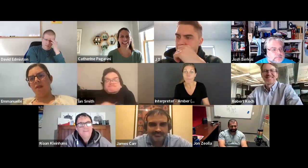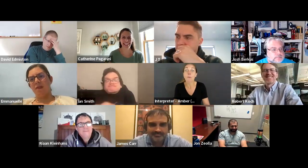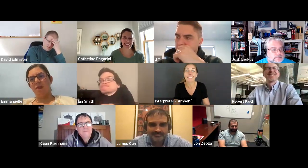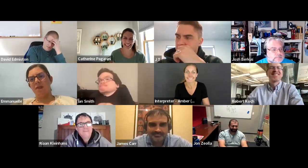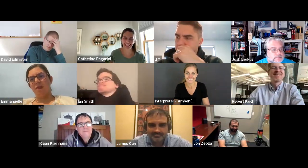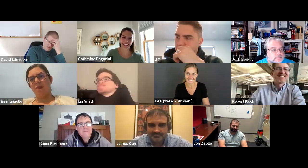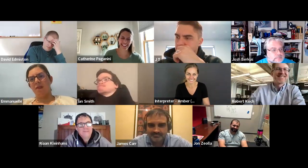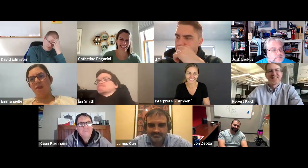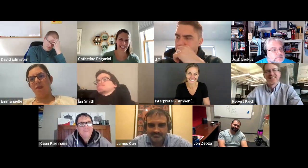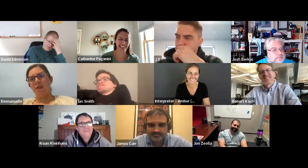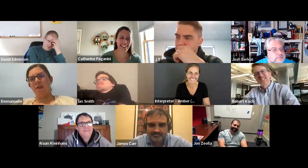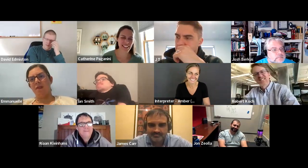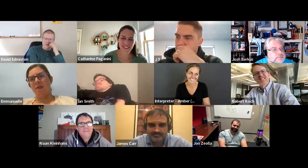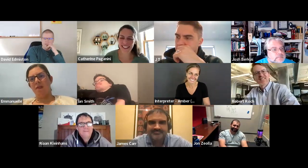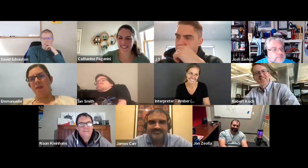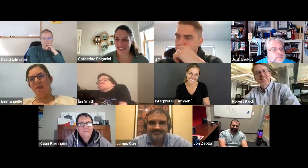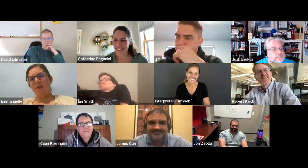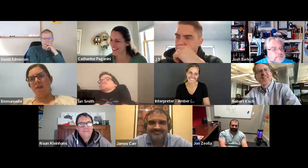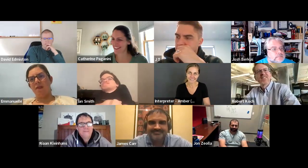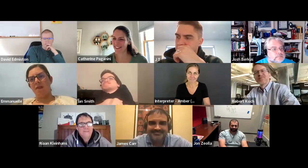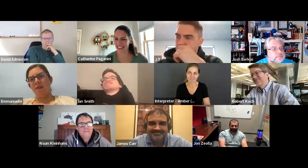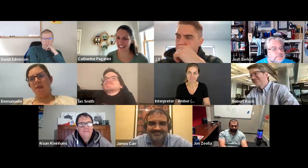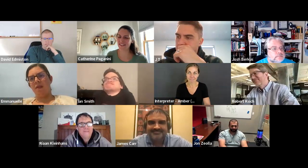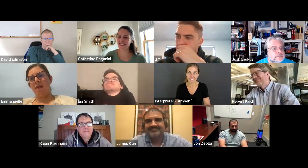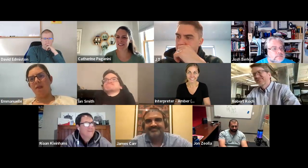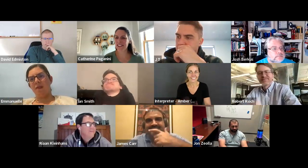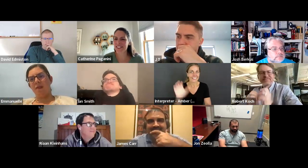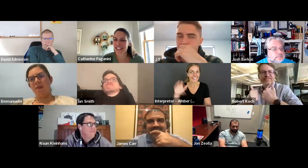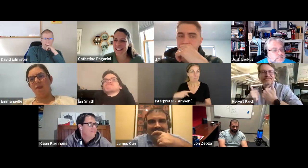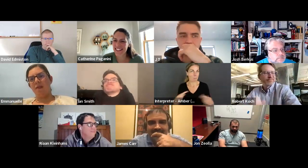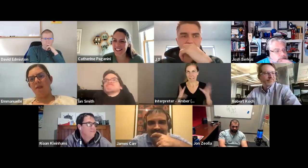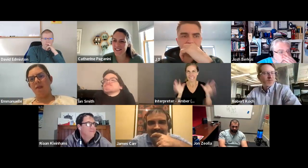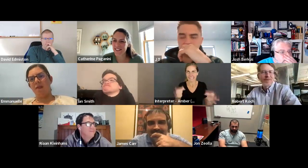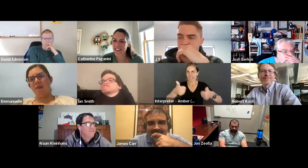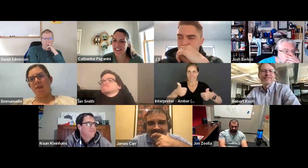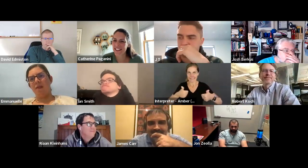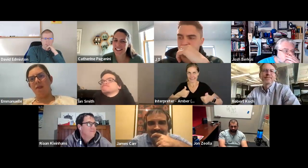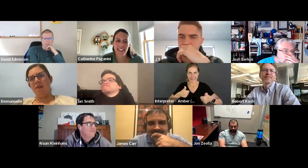precisely, precisely. Well, we definitely, I'm up for that.